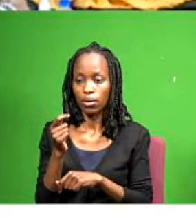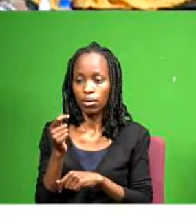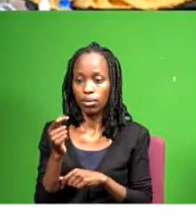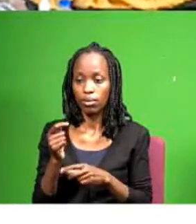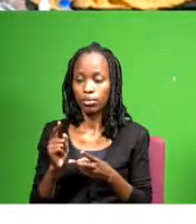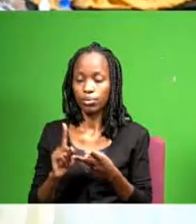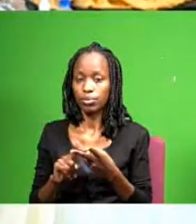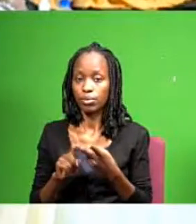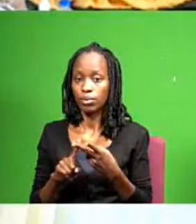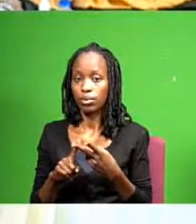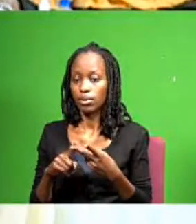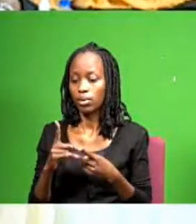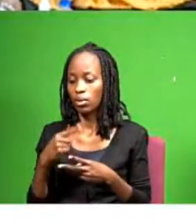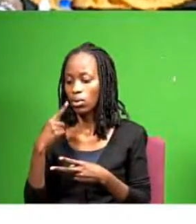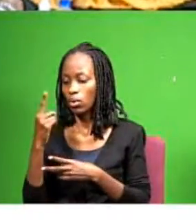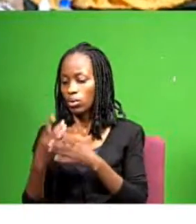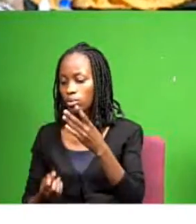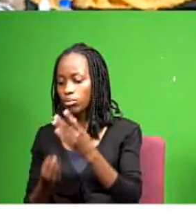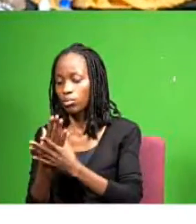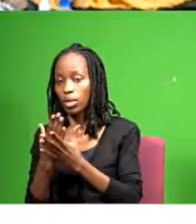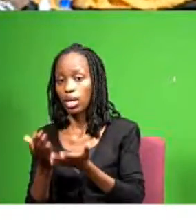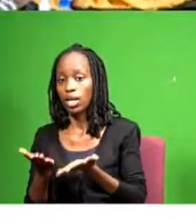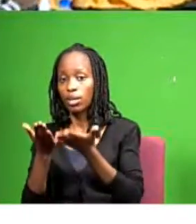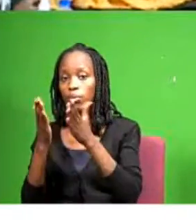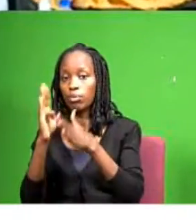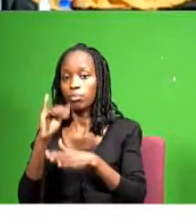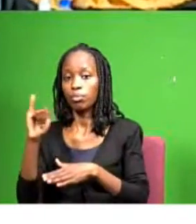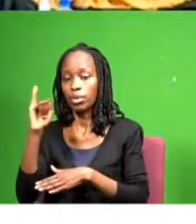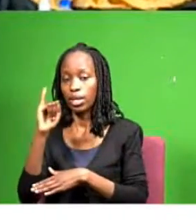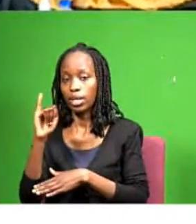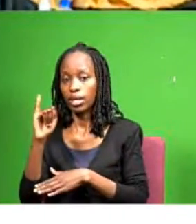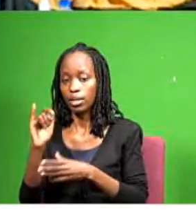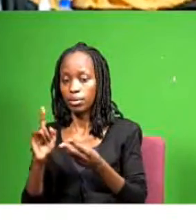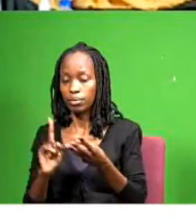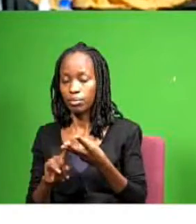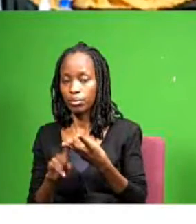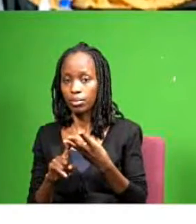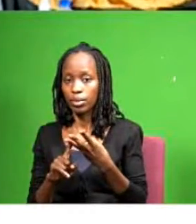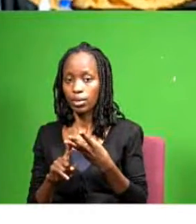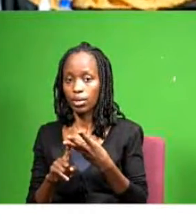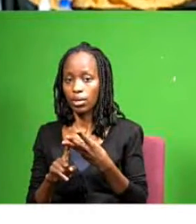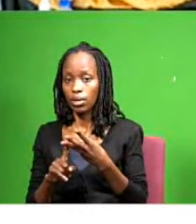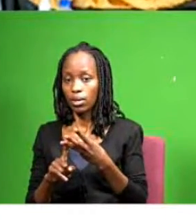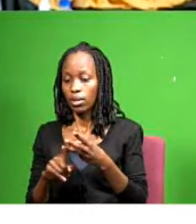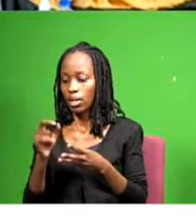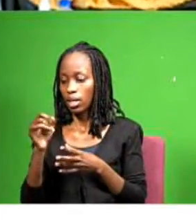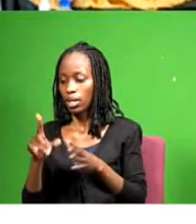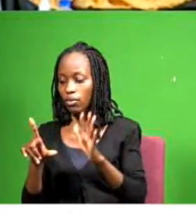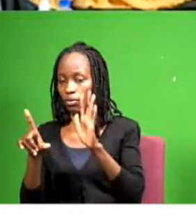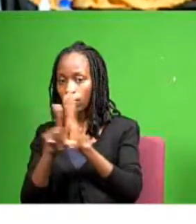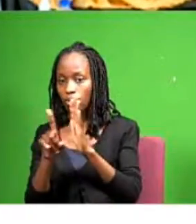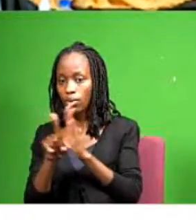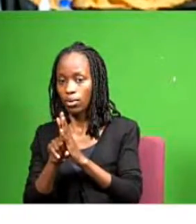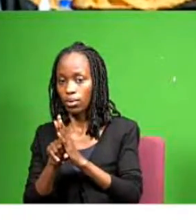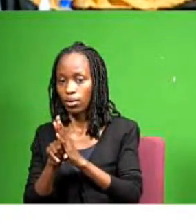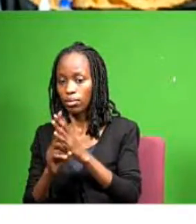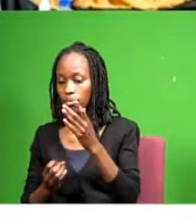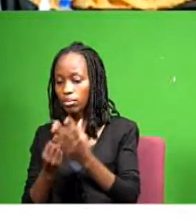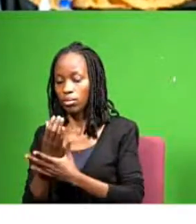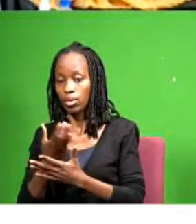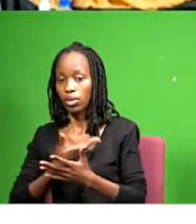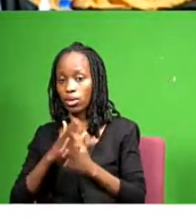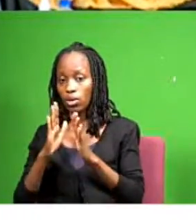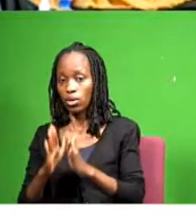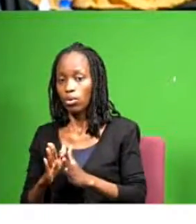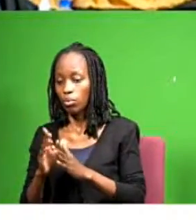Number two, who are the initiators and promoters of the BBI initiative? 3, the legality of the BBI steering committee and the BBI task